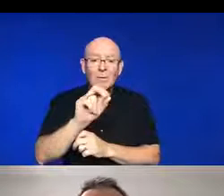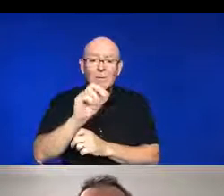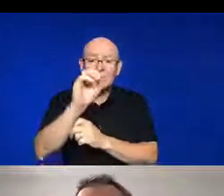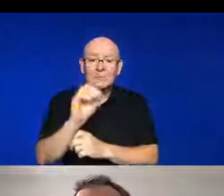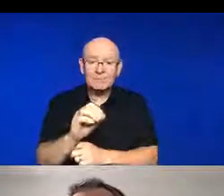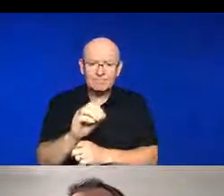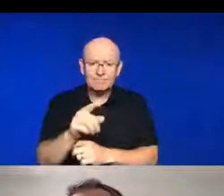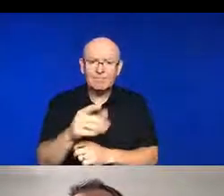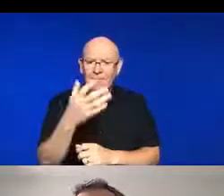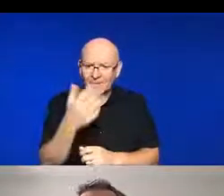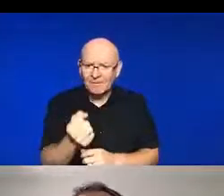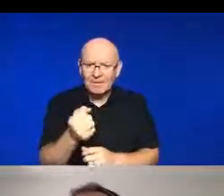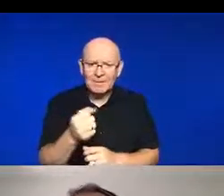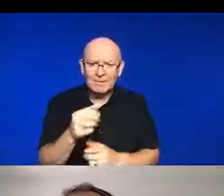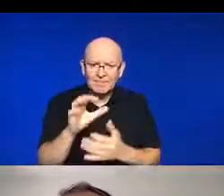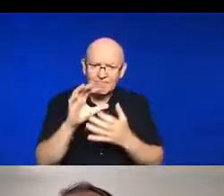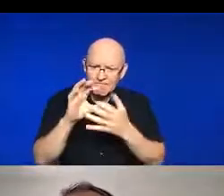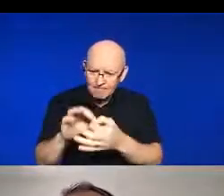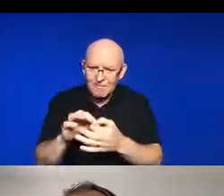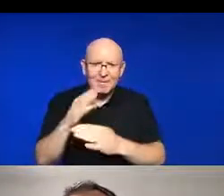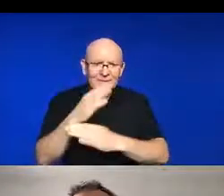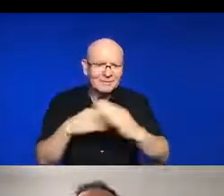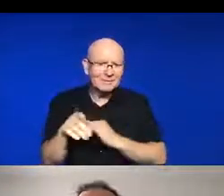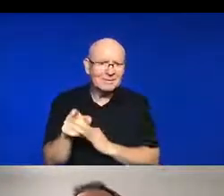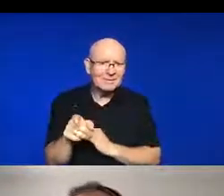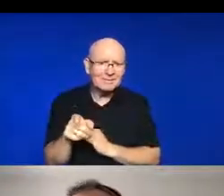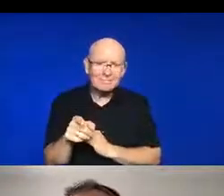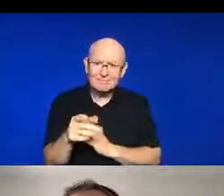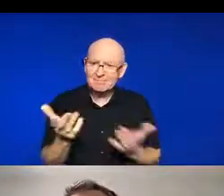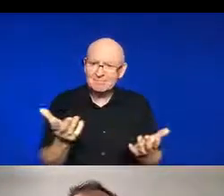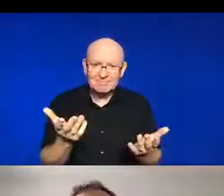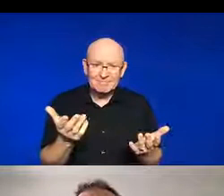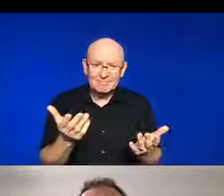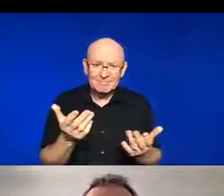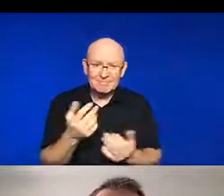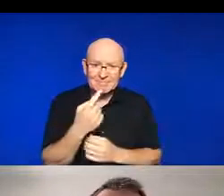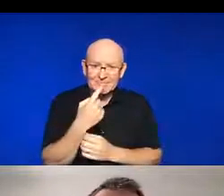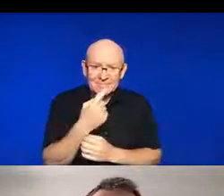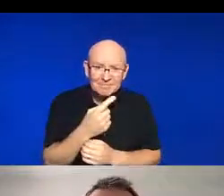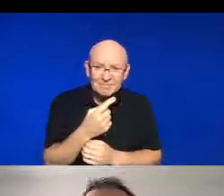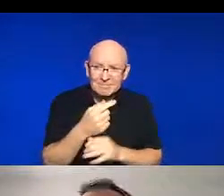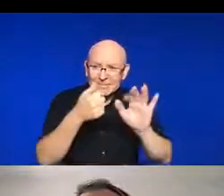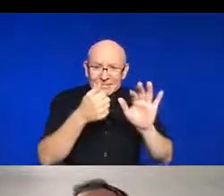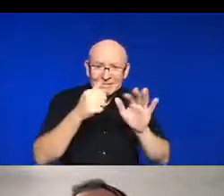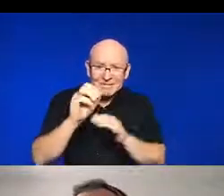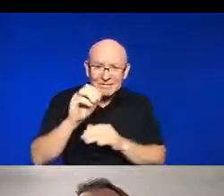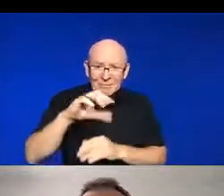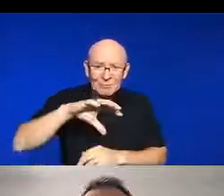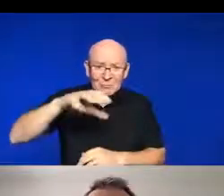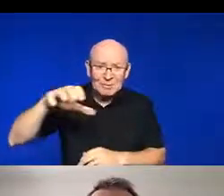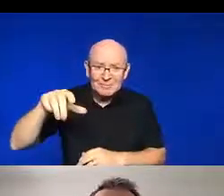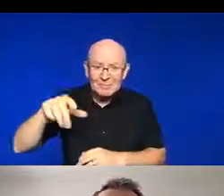instance, food distribution to the generic population, you may include also household where there are persons